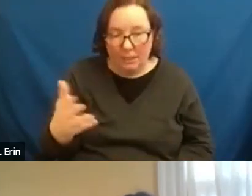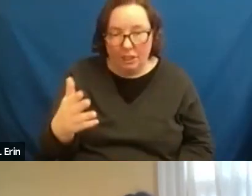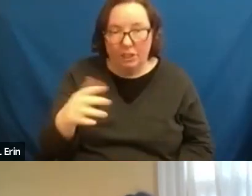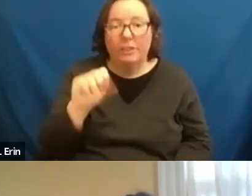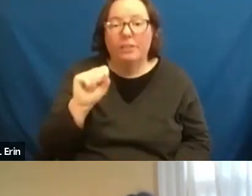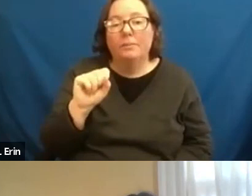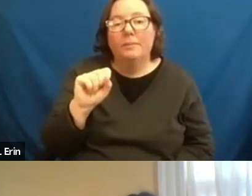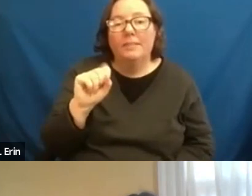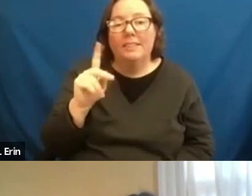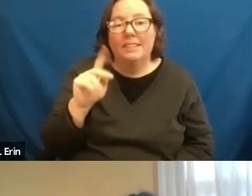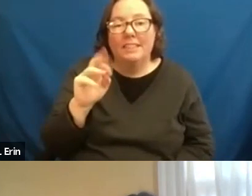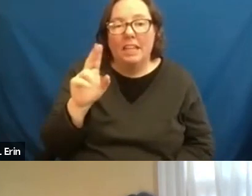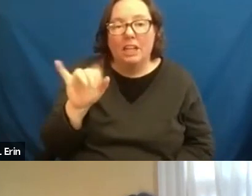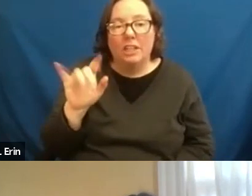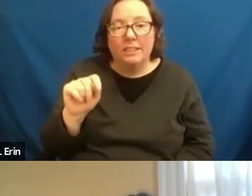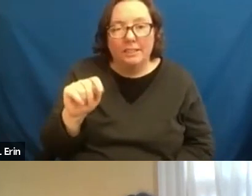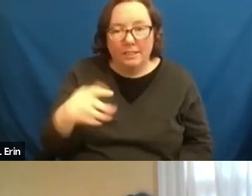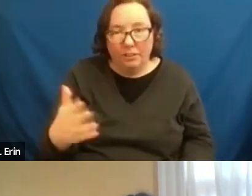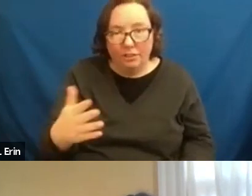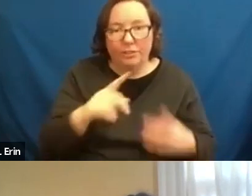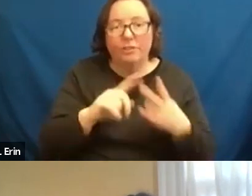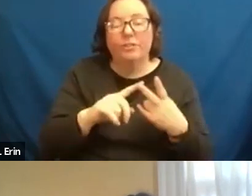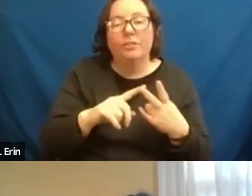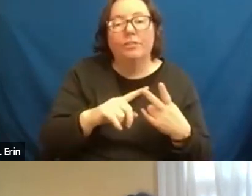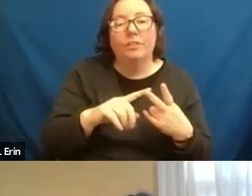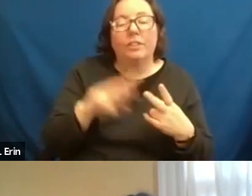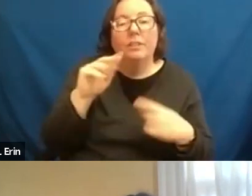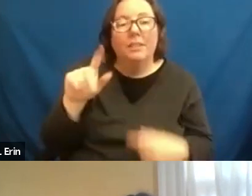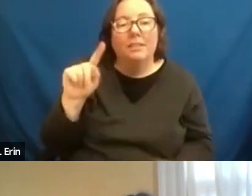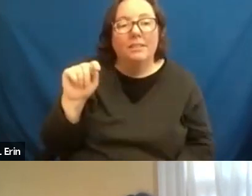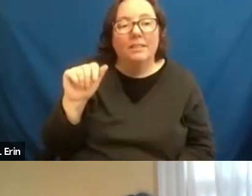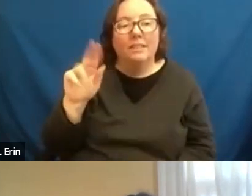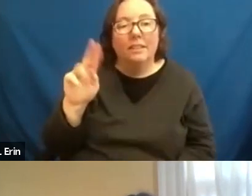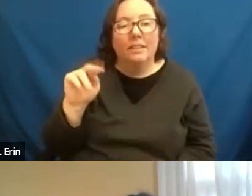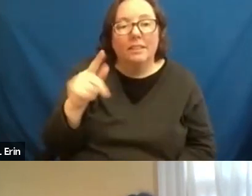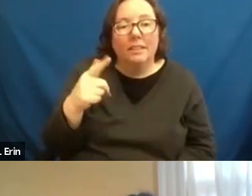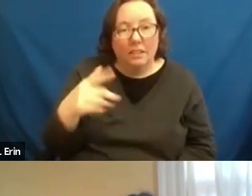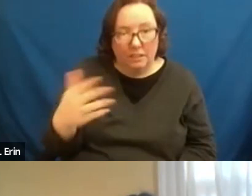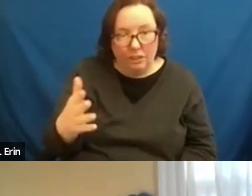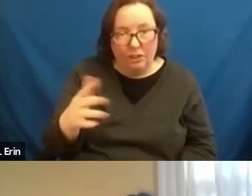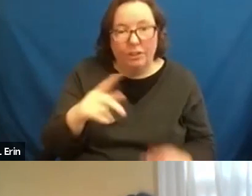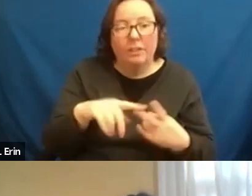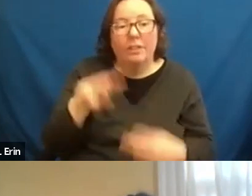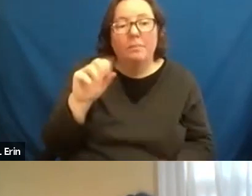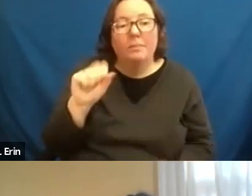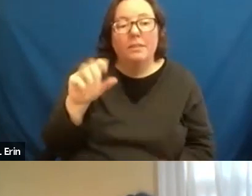Garrett? Present. Ms. Tang? Present. Ms.